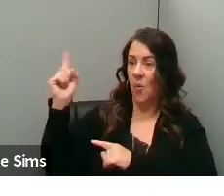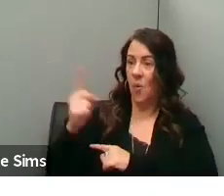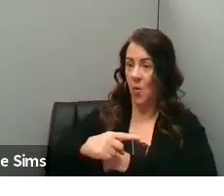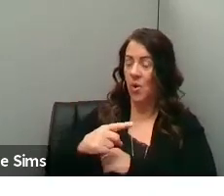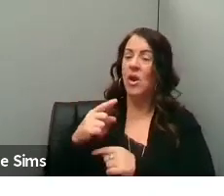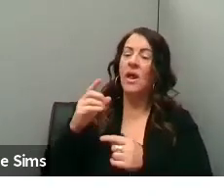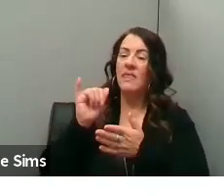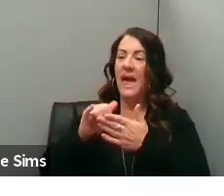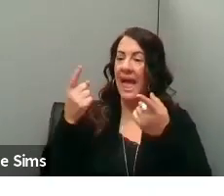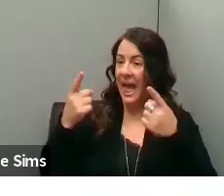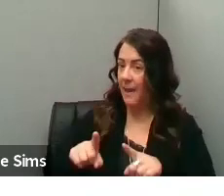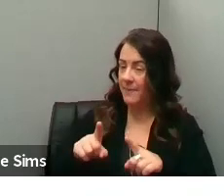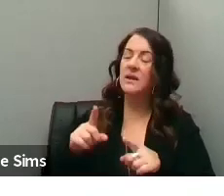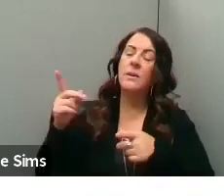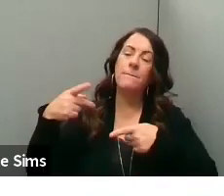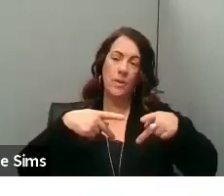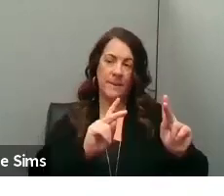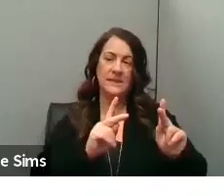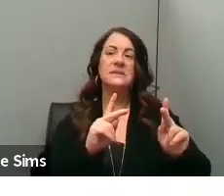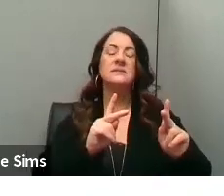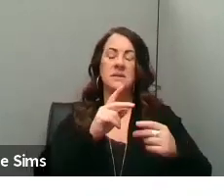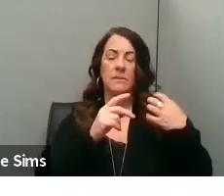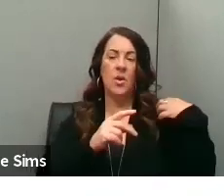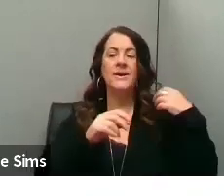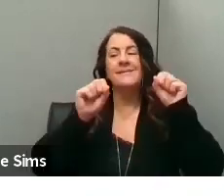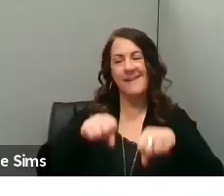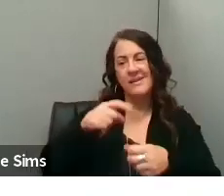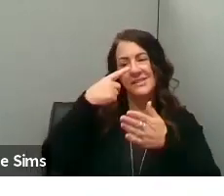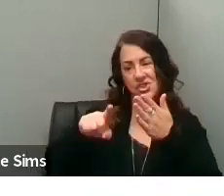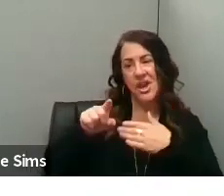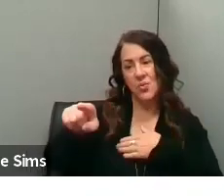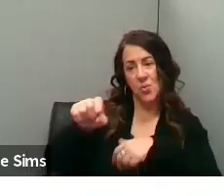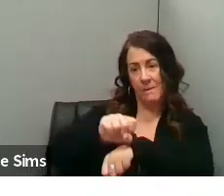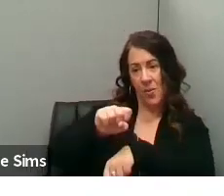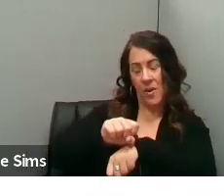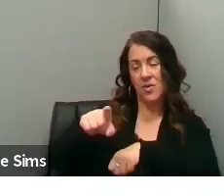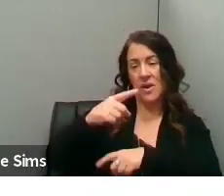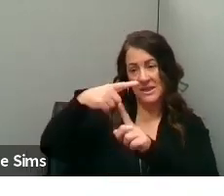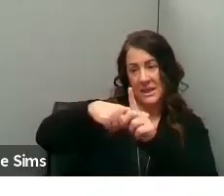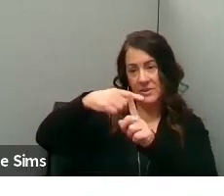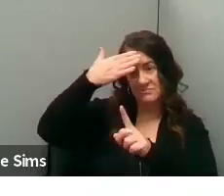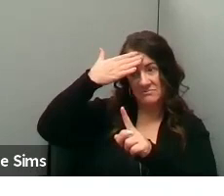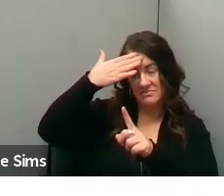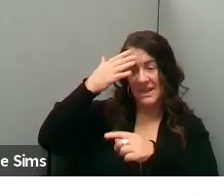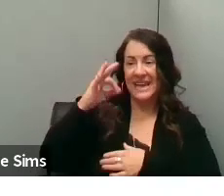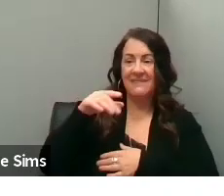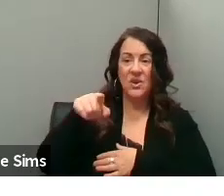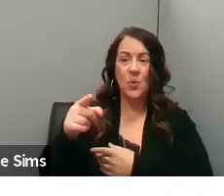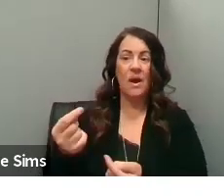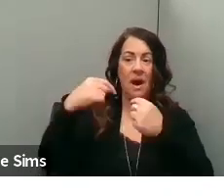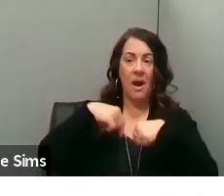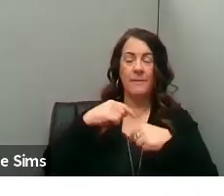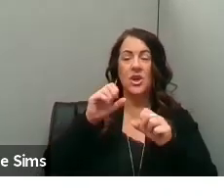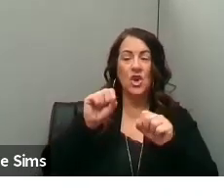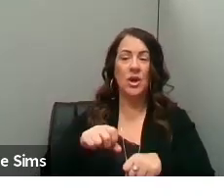employer may take an employee's temperature to determine if that employee's presence at work is a risk. If